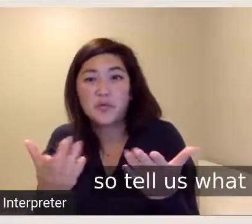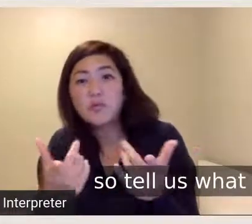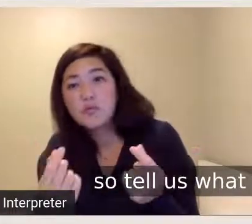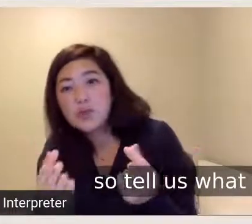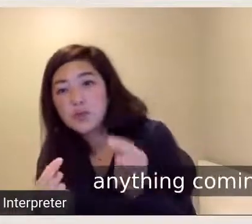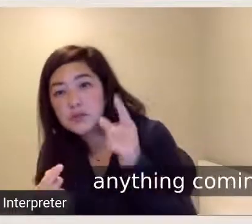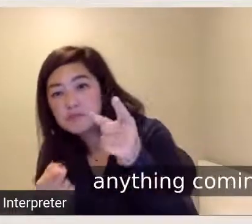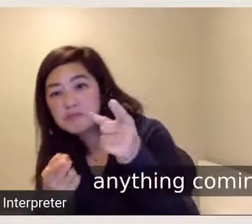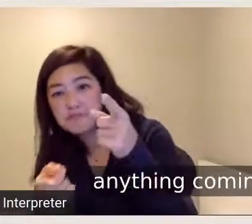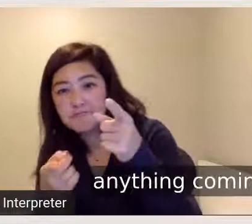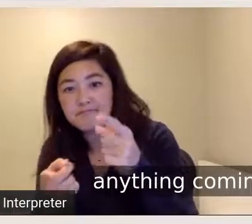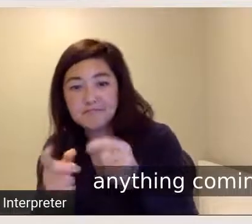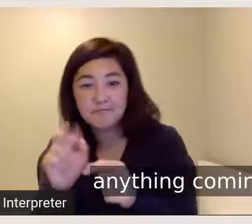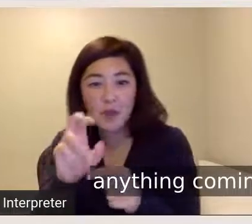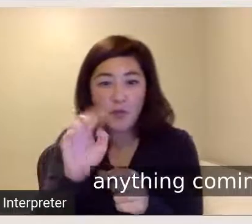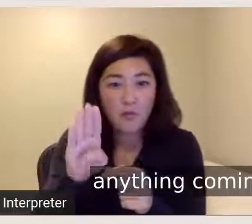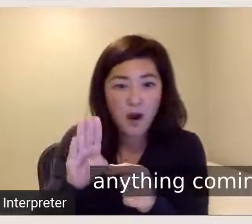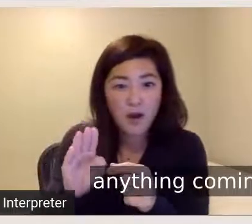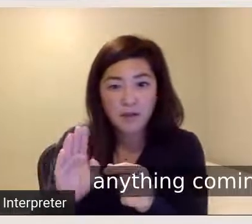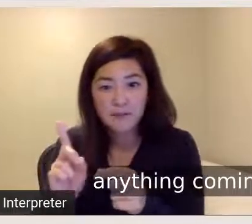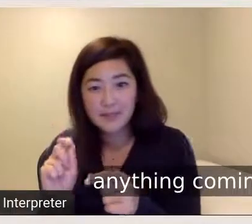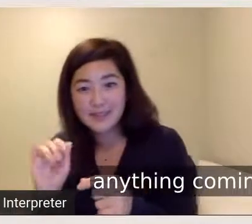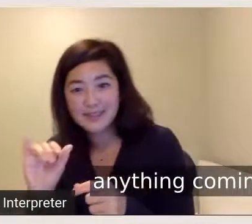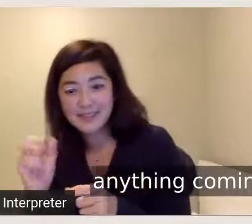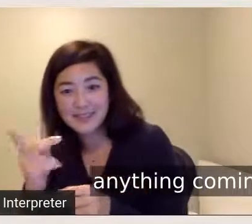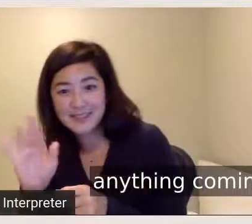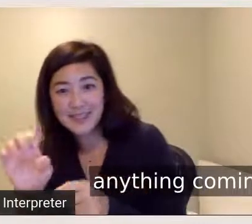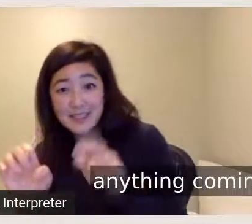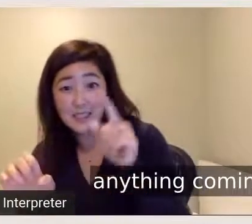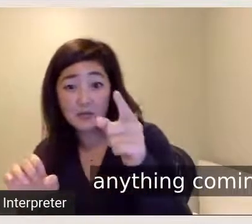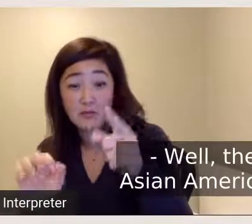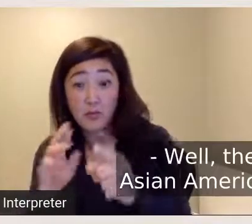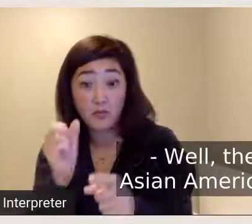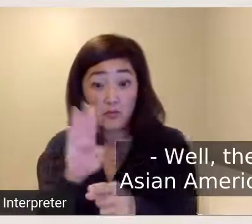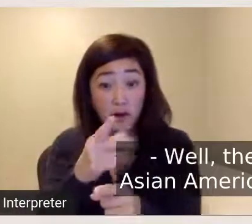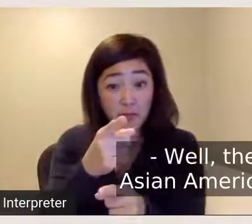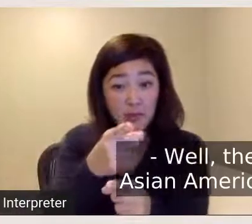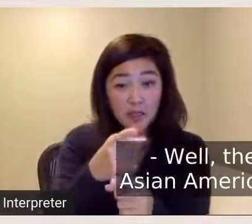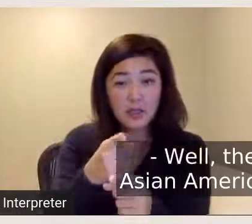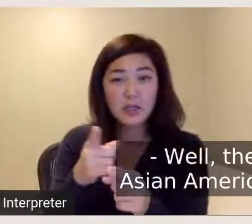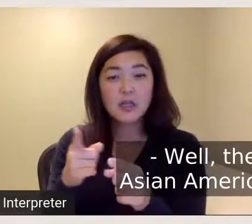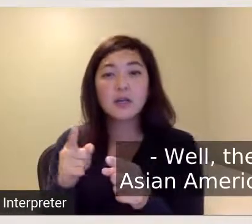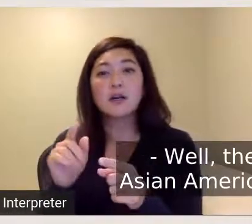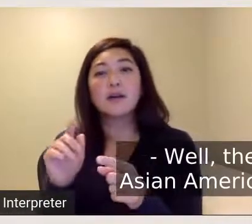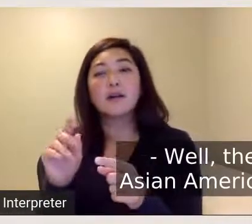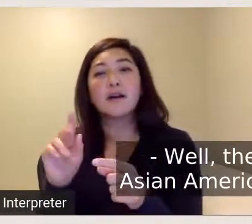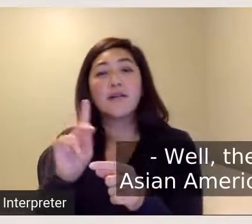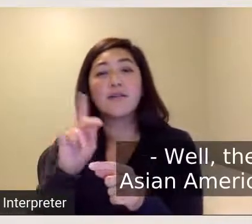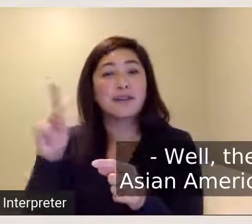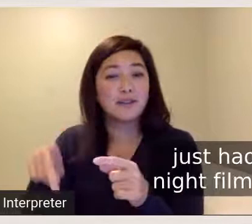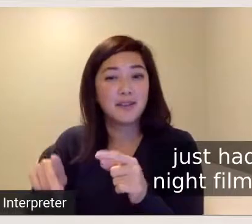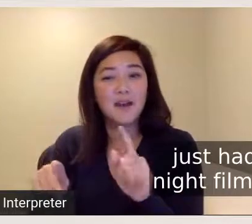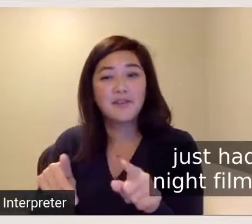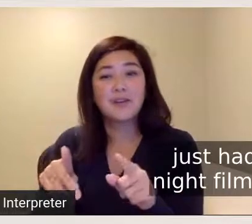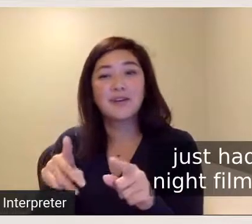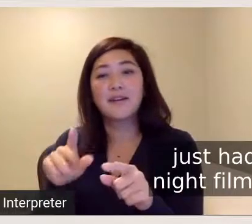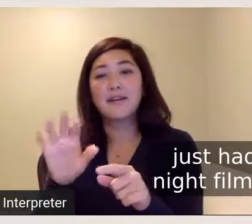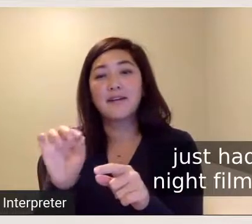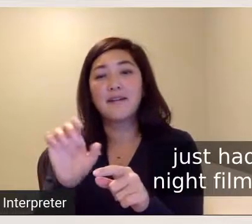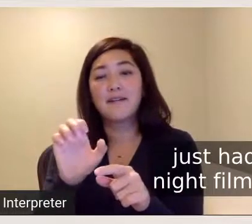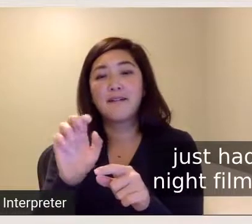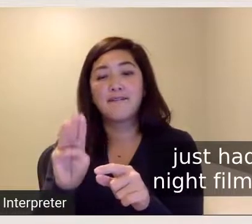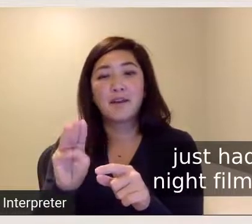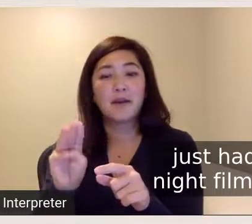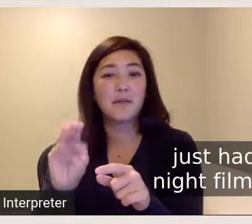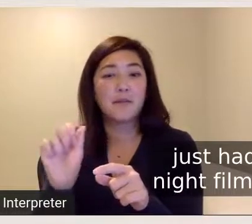on. Anything coming up for you, Rob? Well, the Philadelphia Asian American Film Festival just